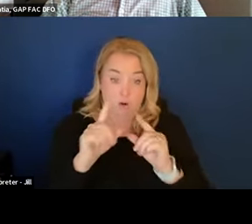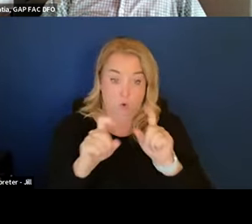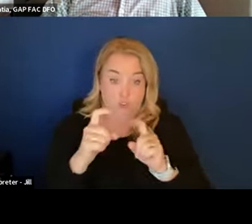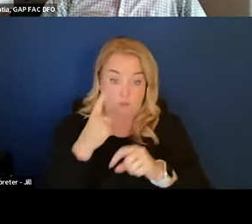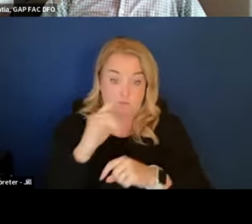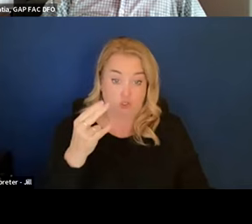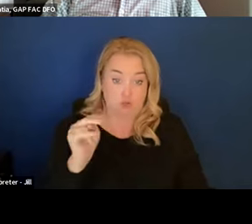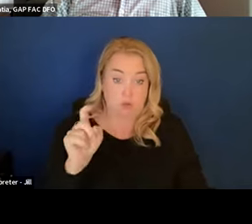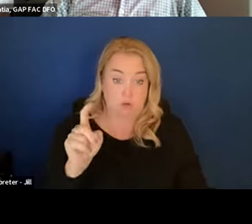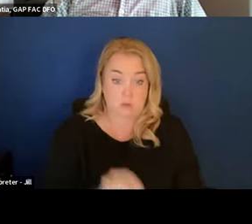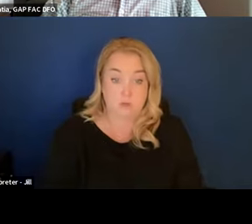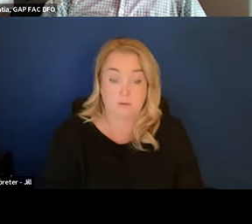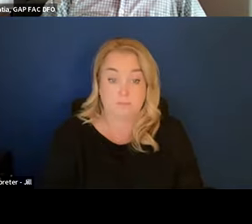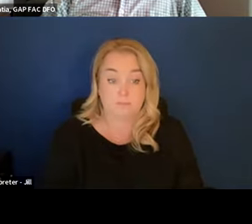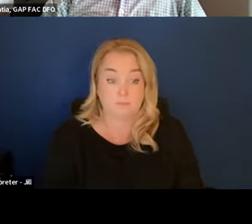for John?